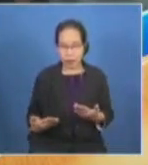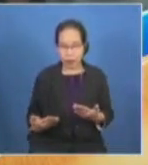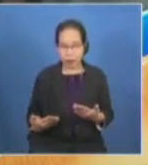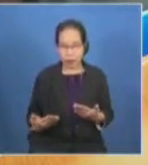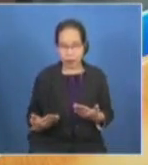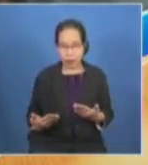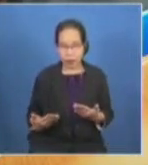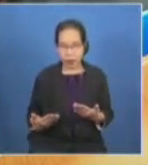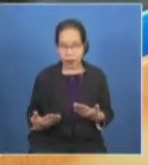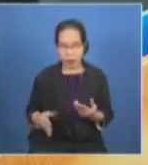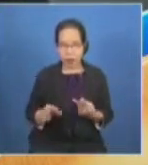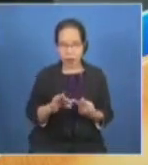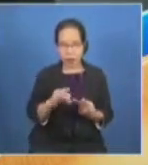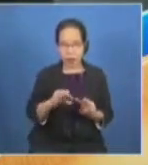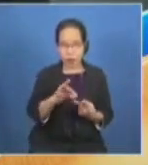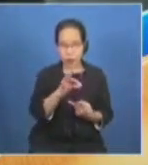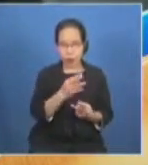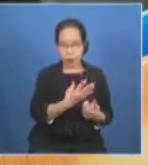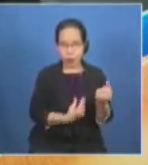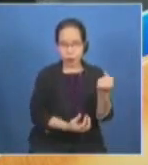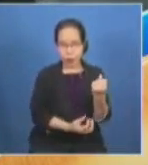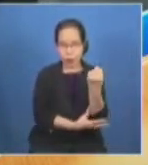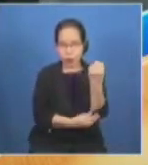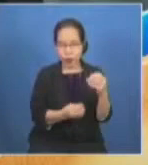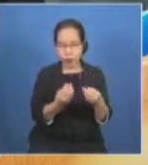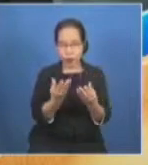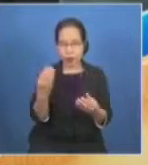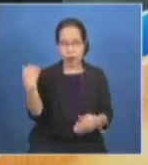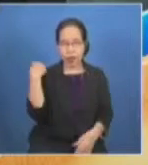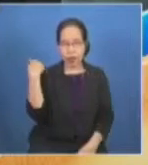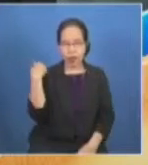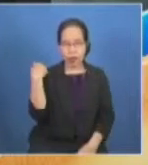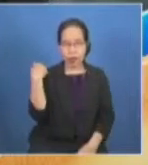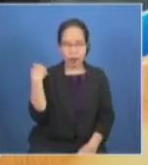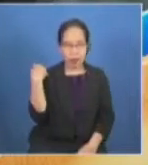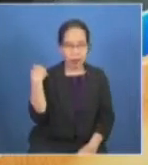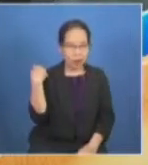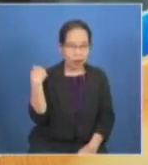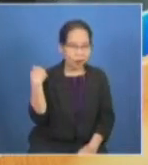to whom we gave grocery items.